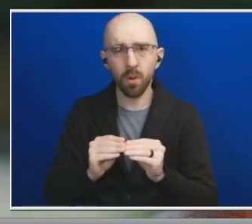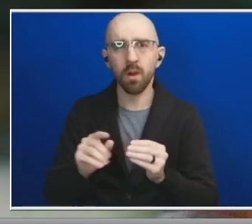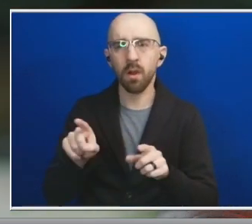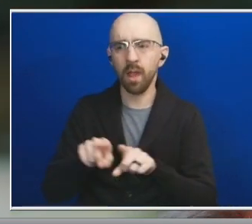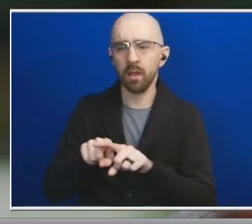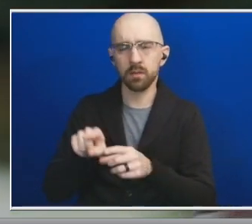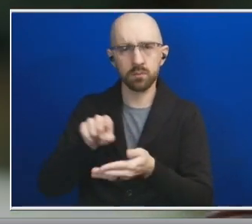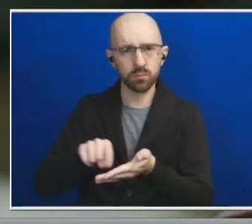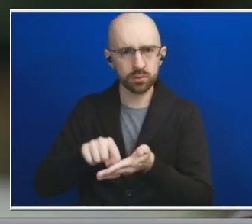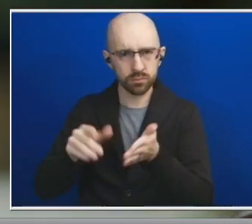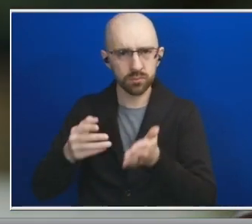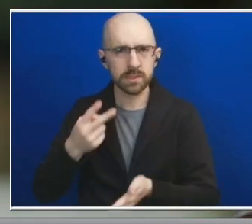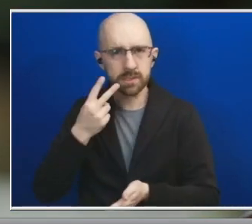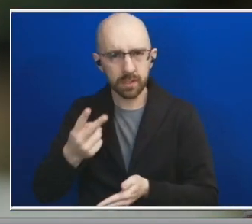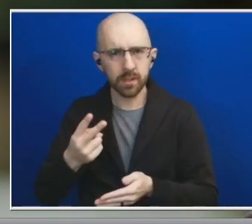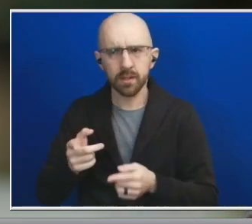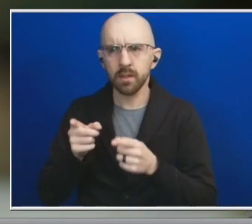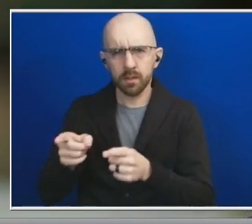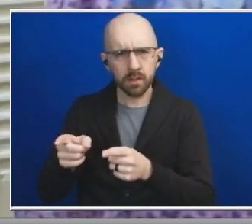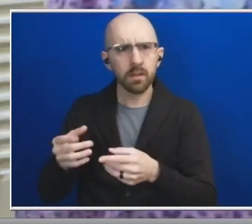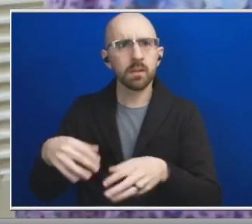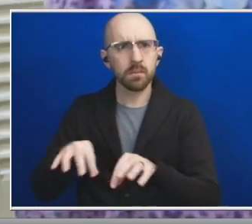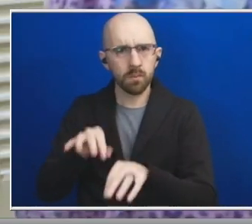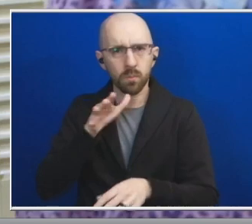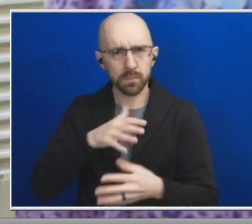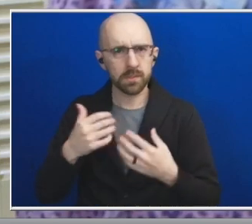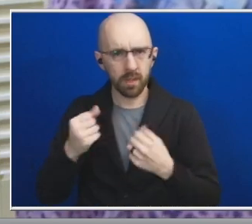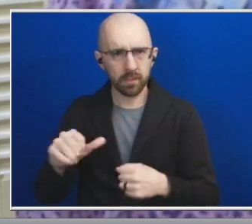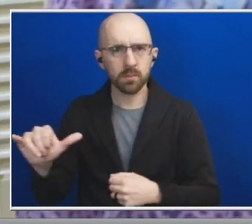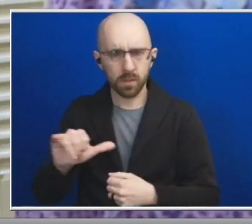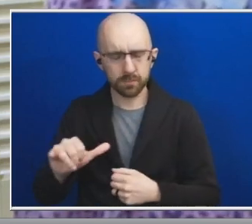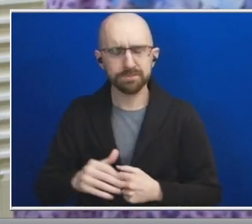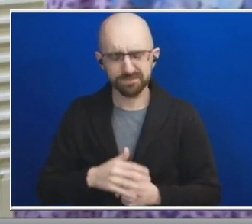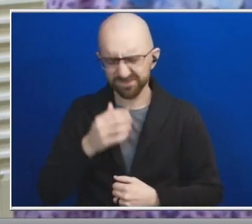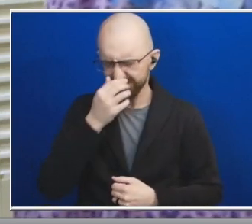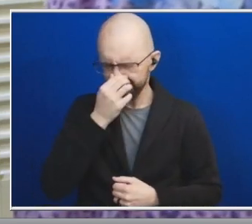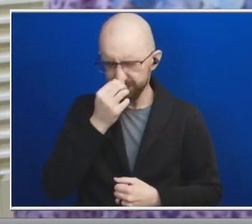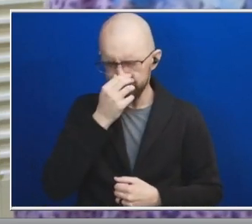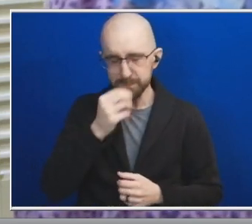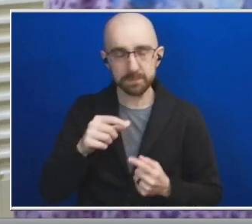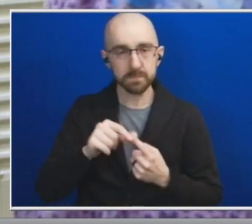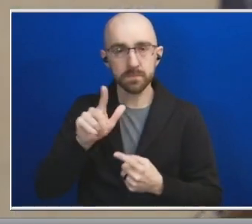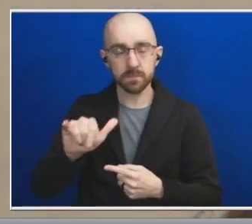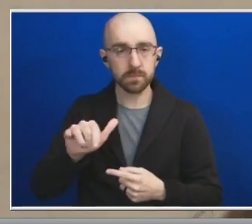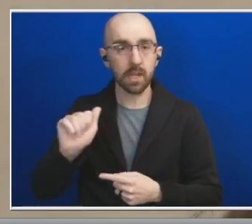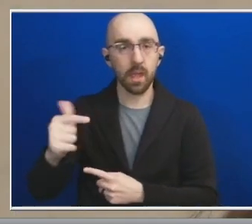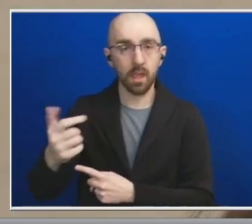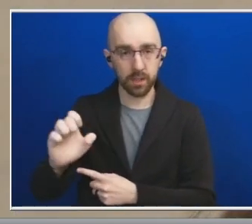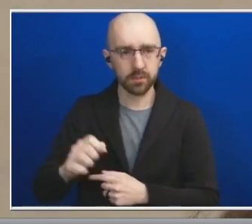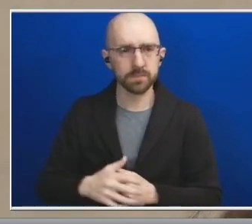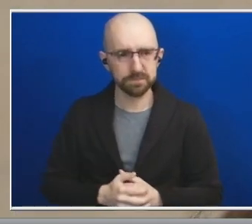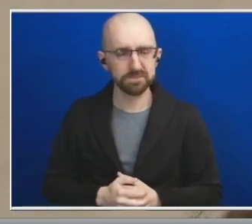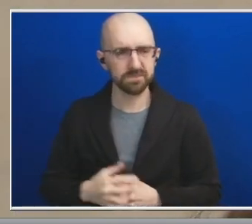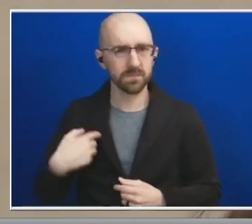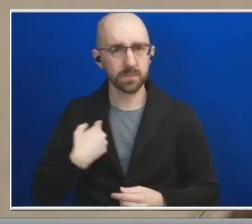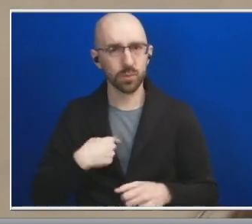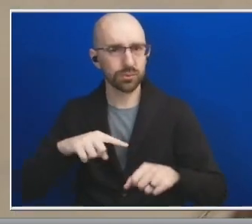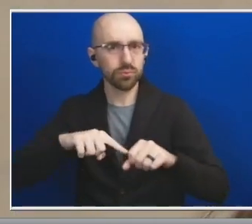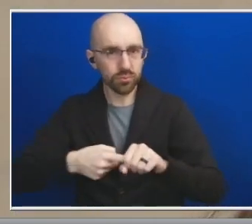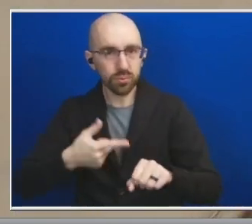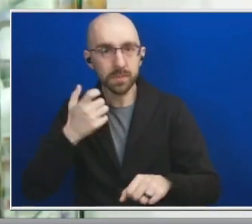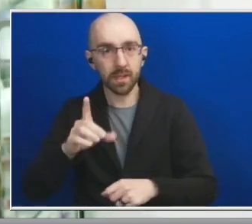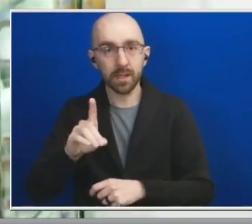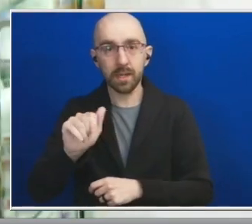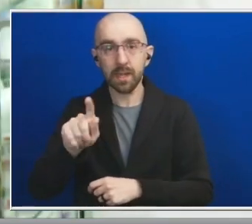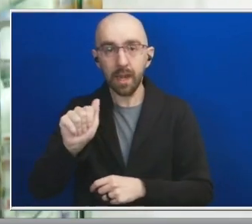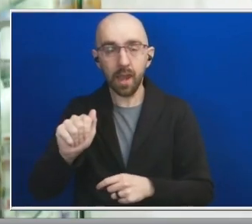the importance of women's health as well, and especially looking at age. We get screwed because all the data is going for men.